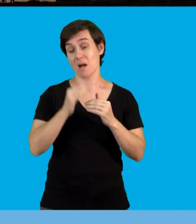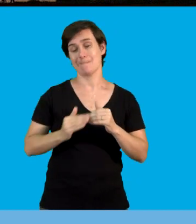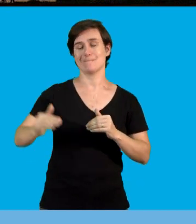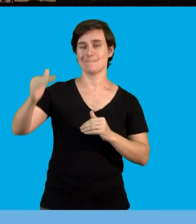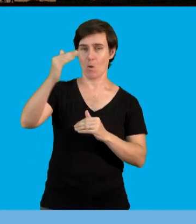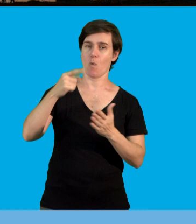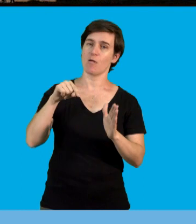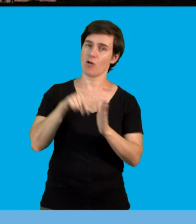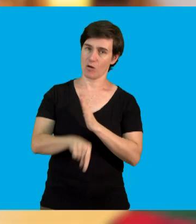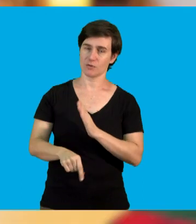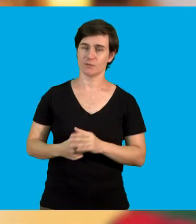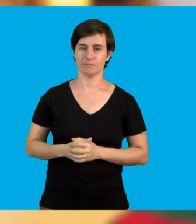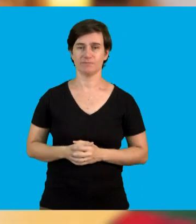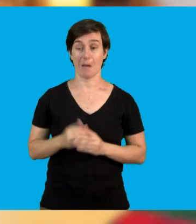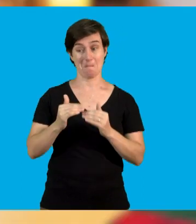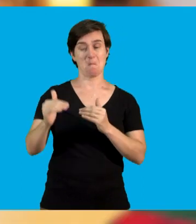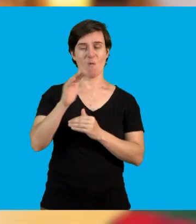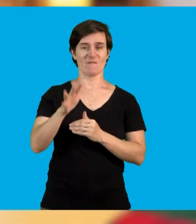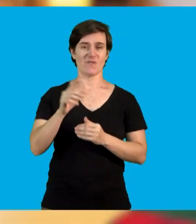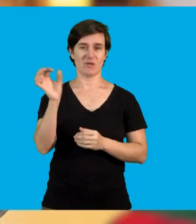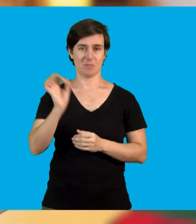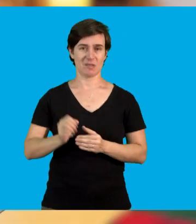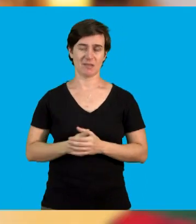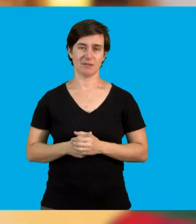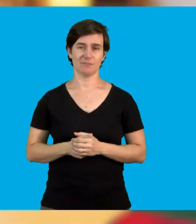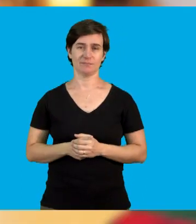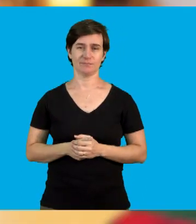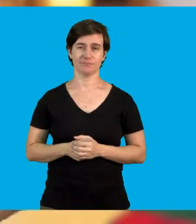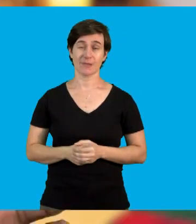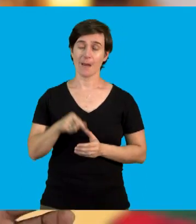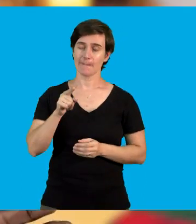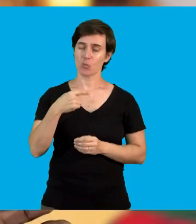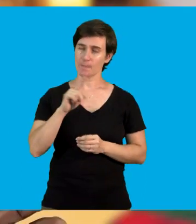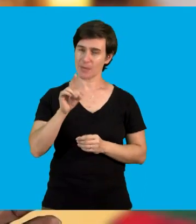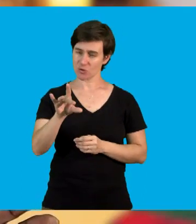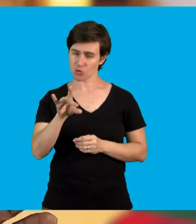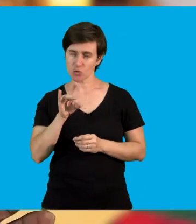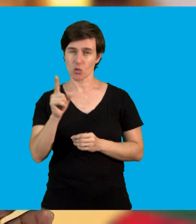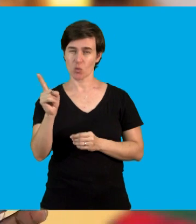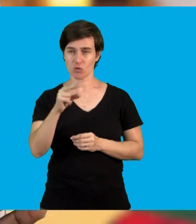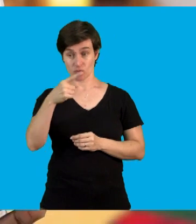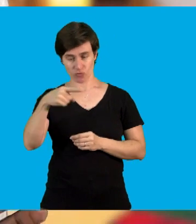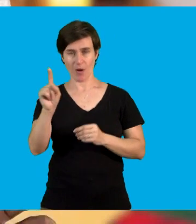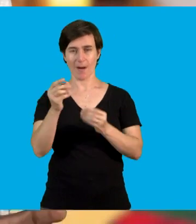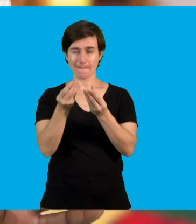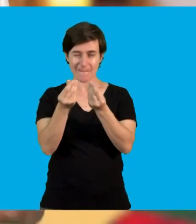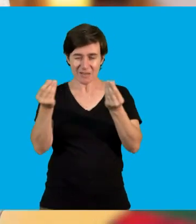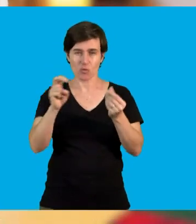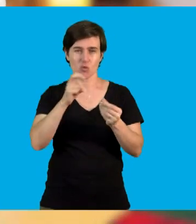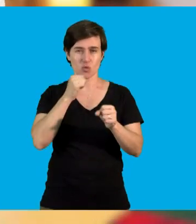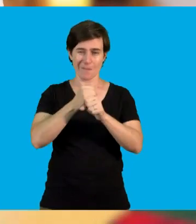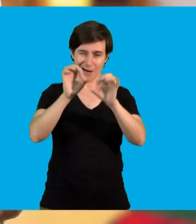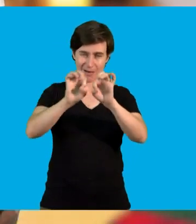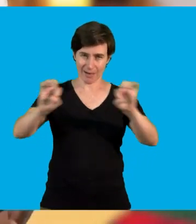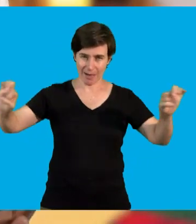electricity is going to be higher than the 15%. But then the right type of material is going to now allow us to lose at